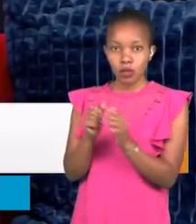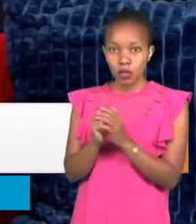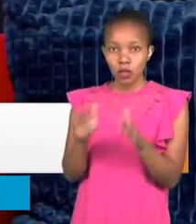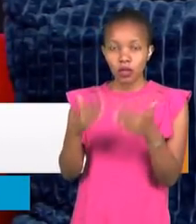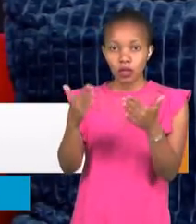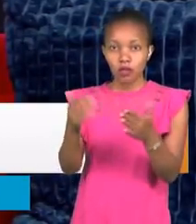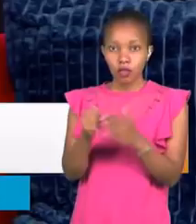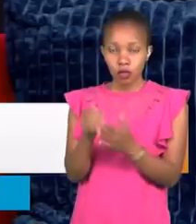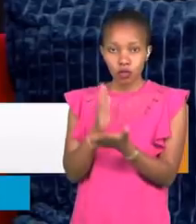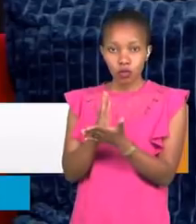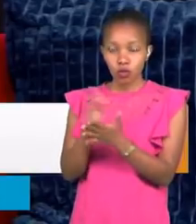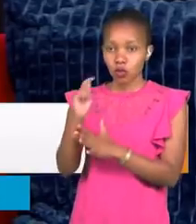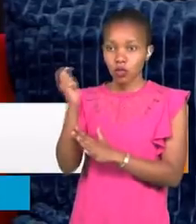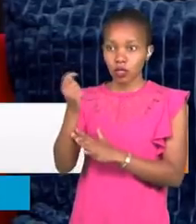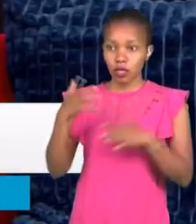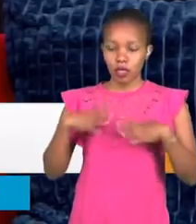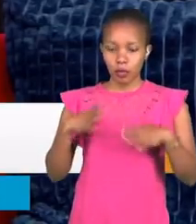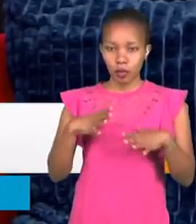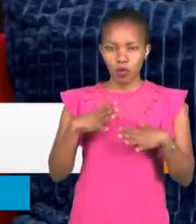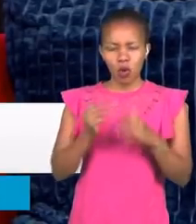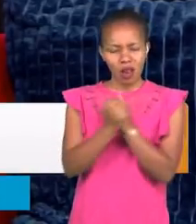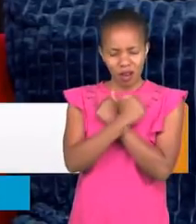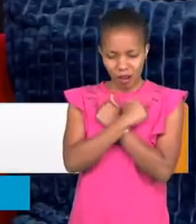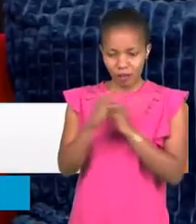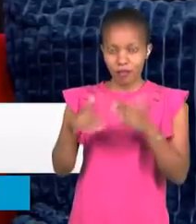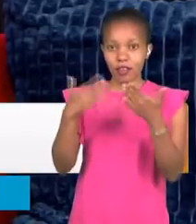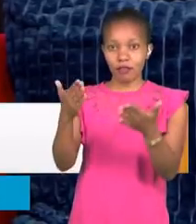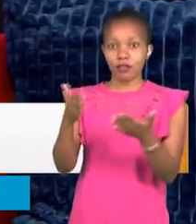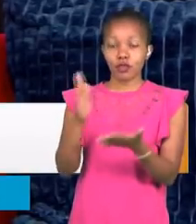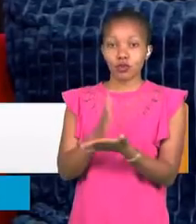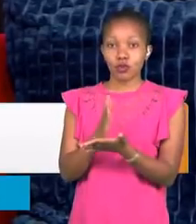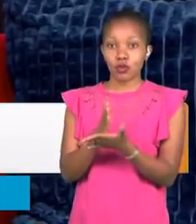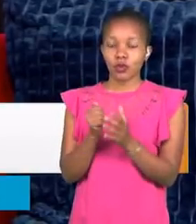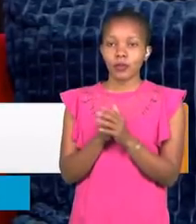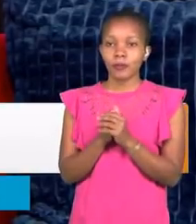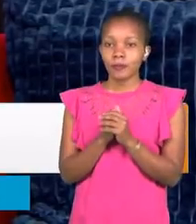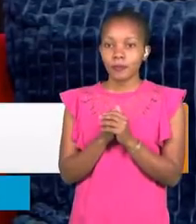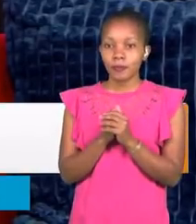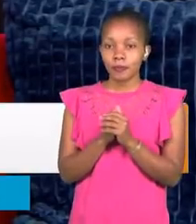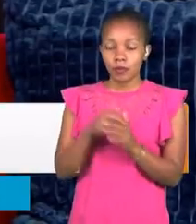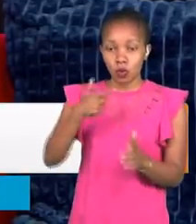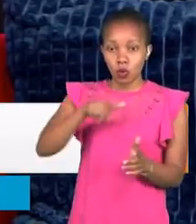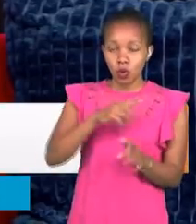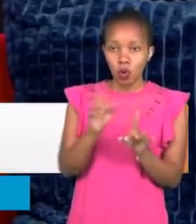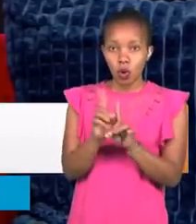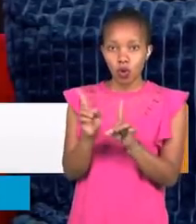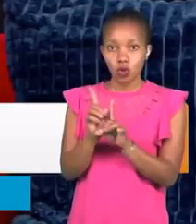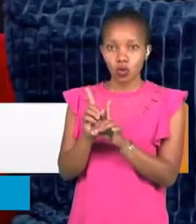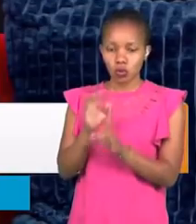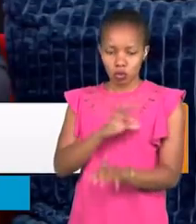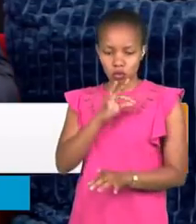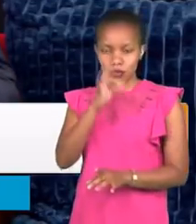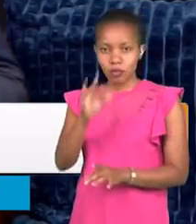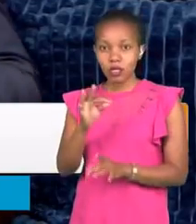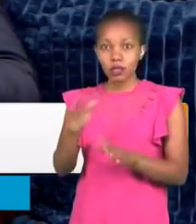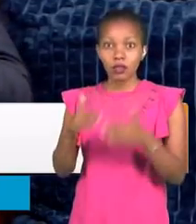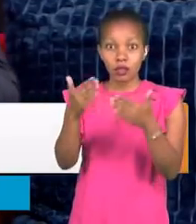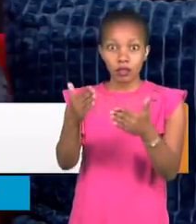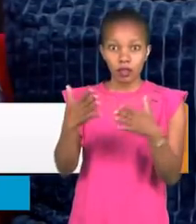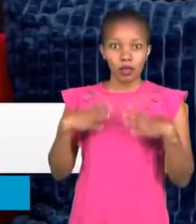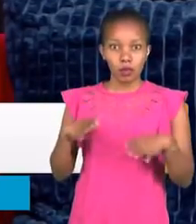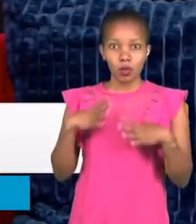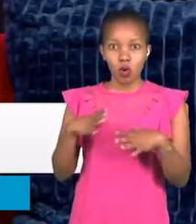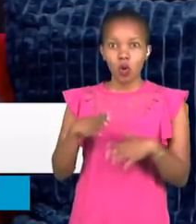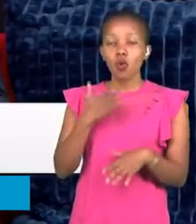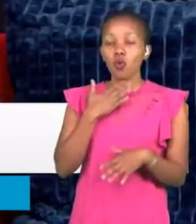giving, of course, Kenyans, we have the spirit of giving. Big time. Big time. And we also, the spirit of giving comes out of